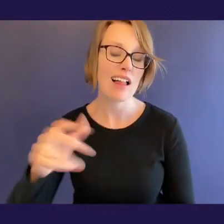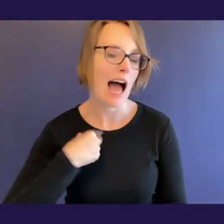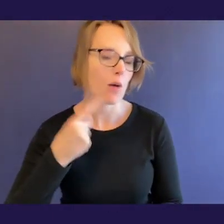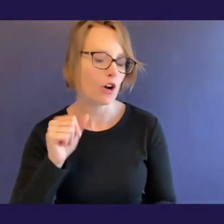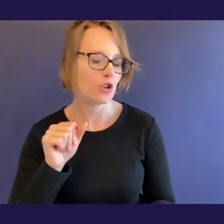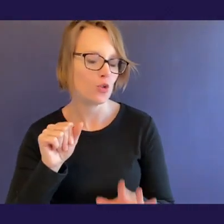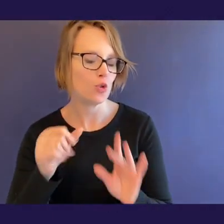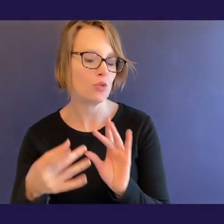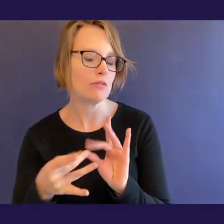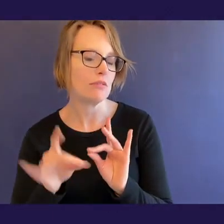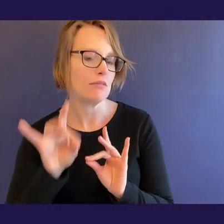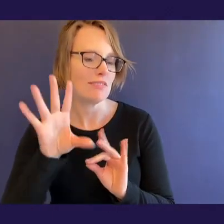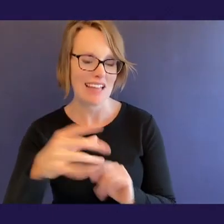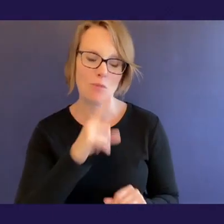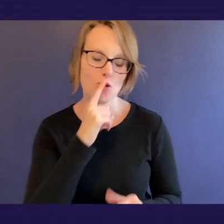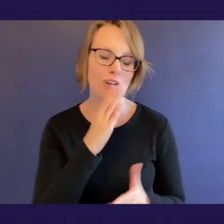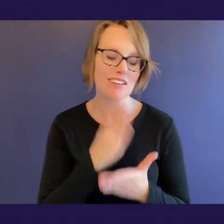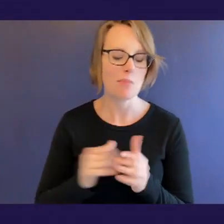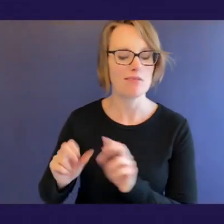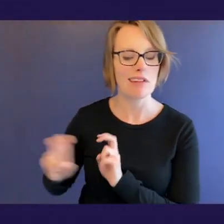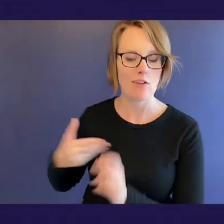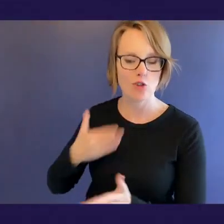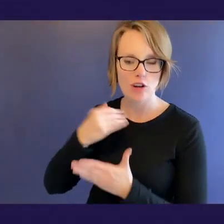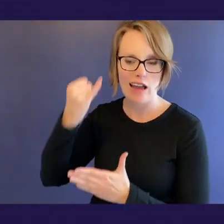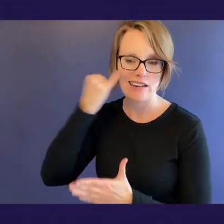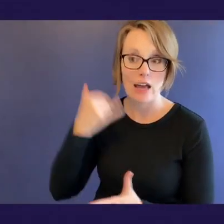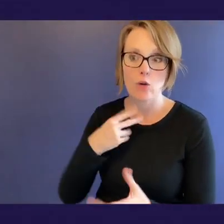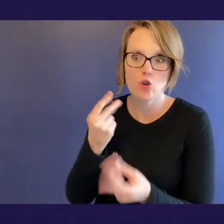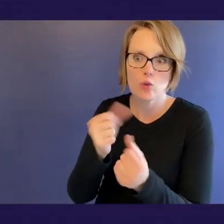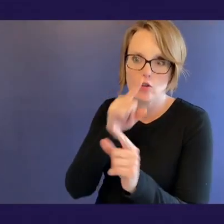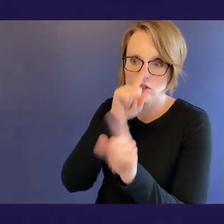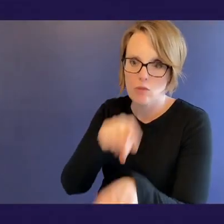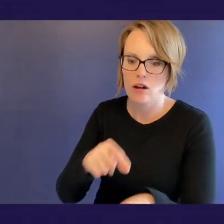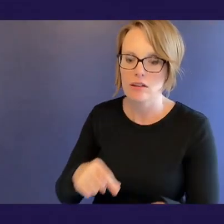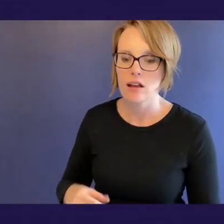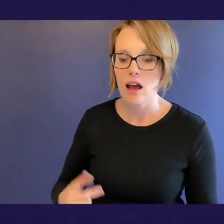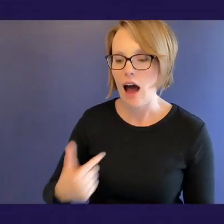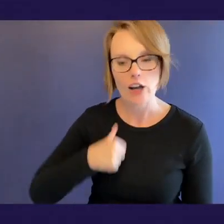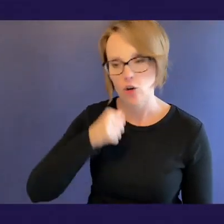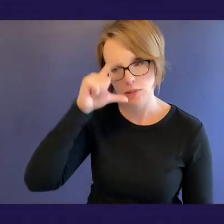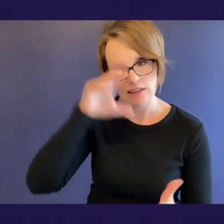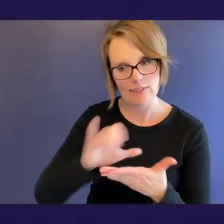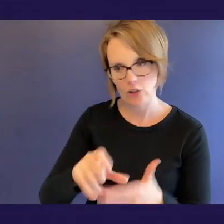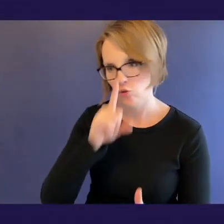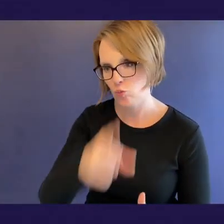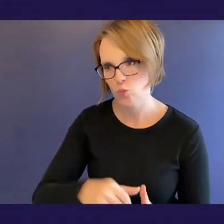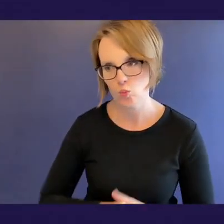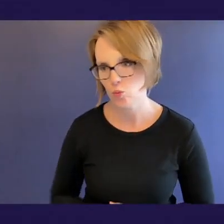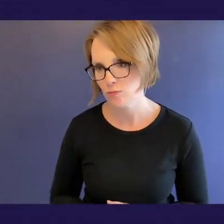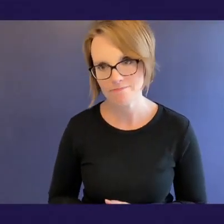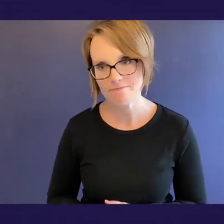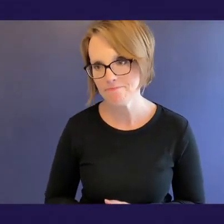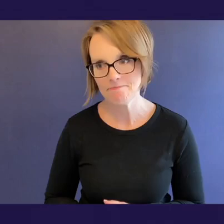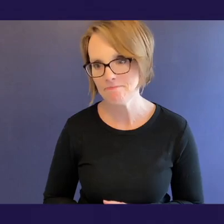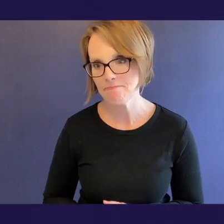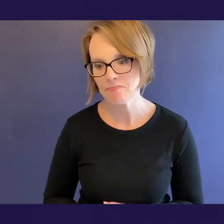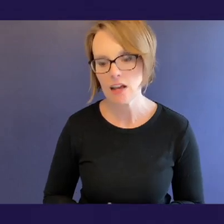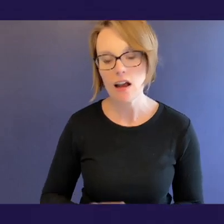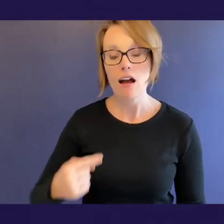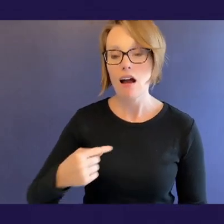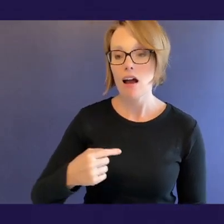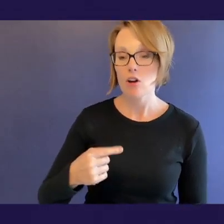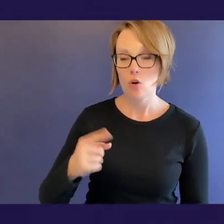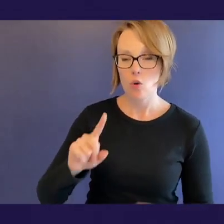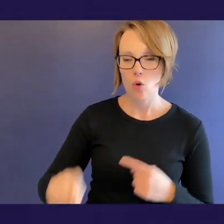people have probably some really good ideas here. I would just say I don't actually believe that. I think people polled for